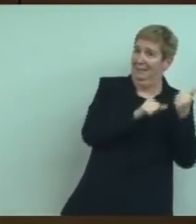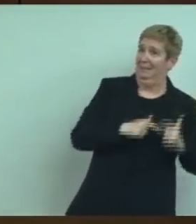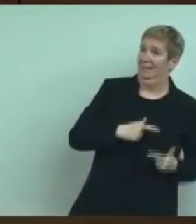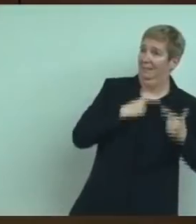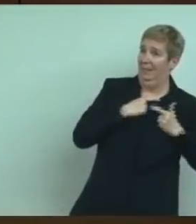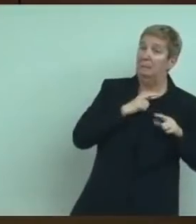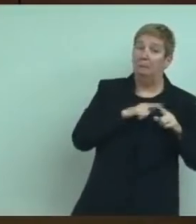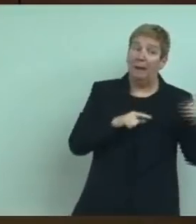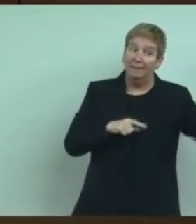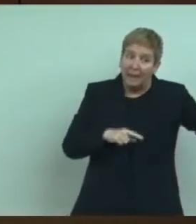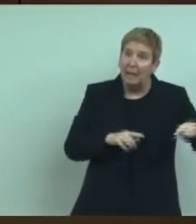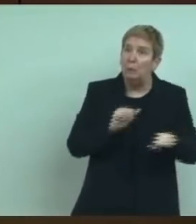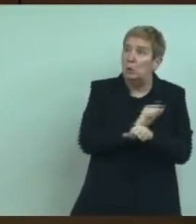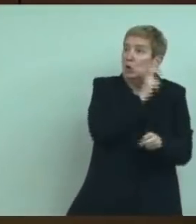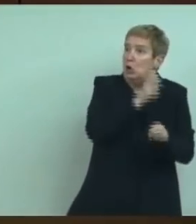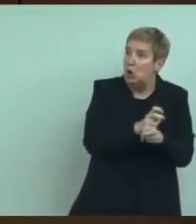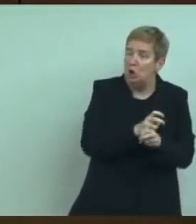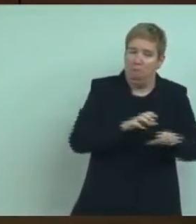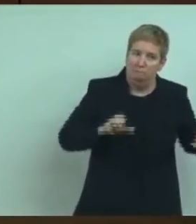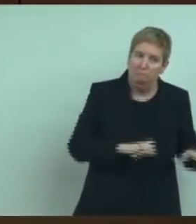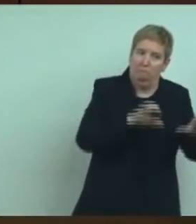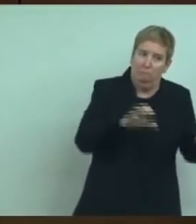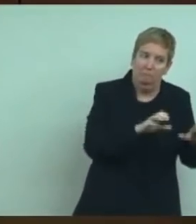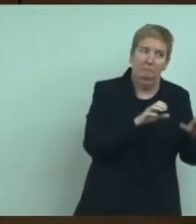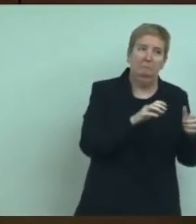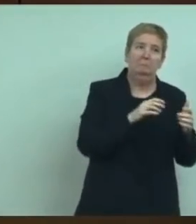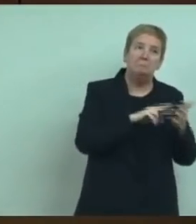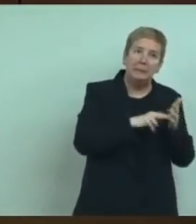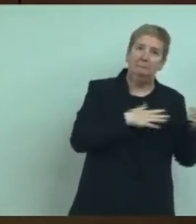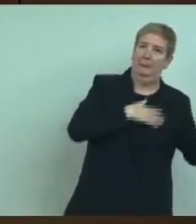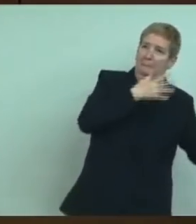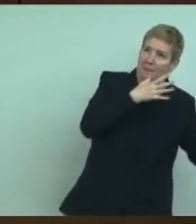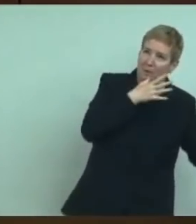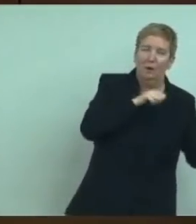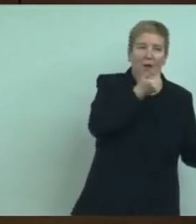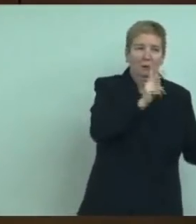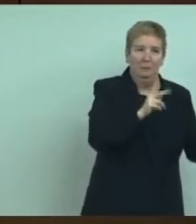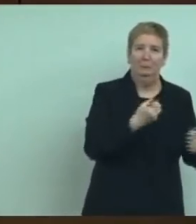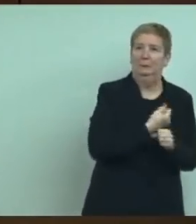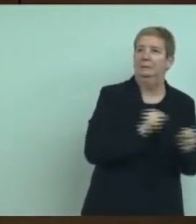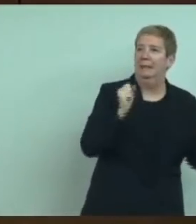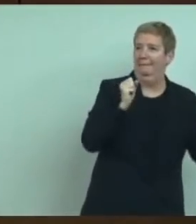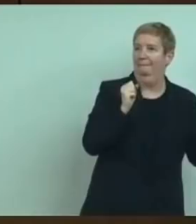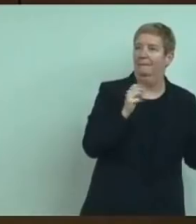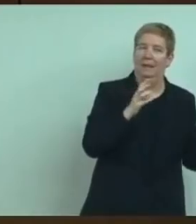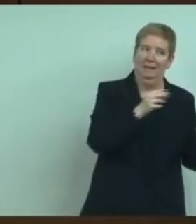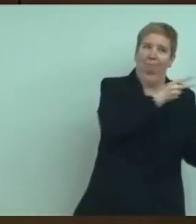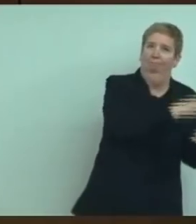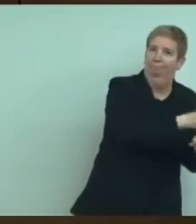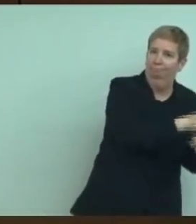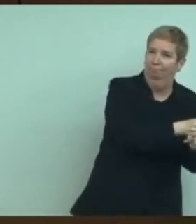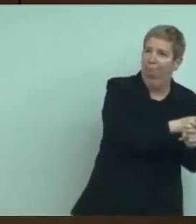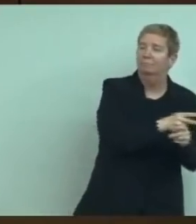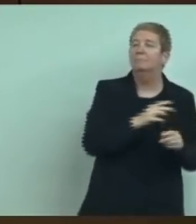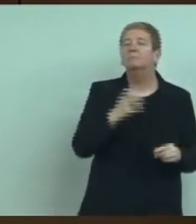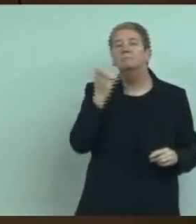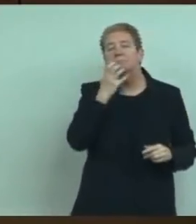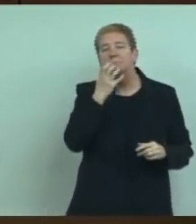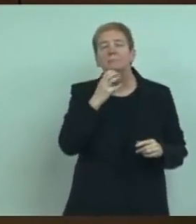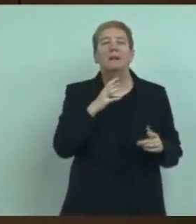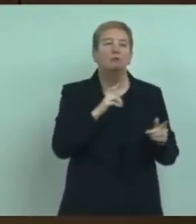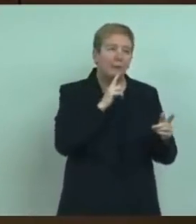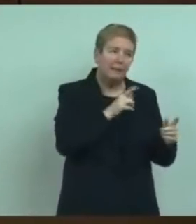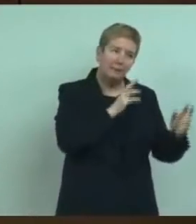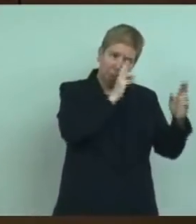my mother and every other single resident there is safe and cared for. And I would tell you, they show them